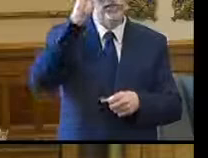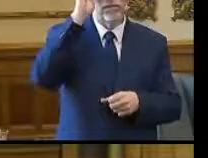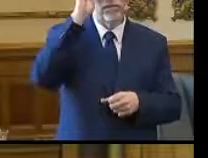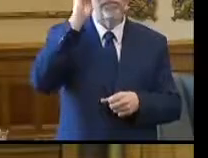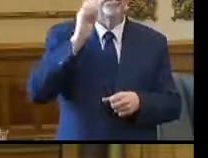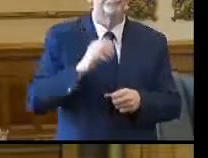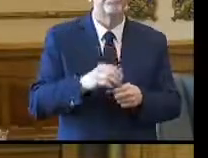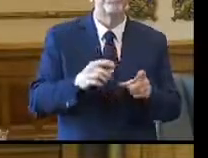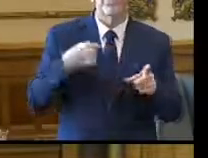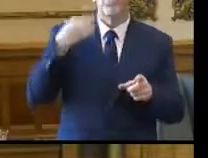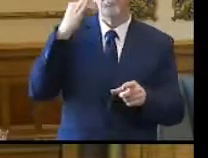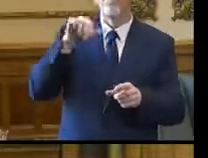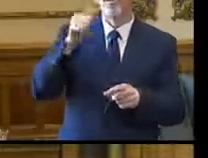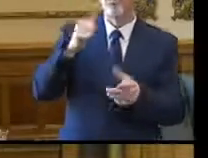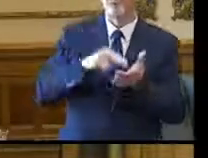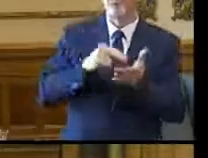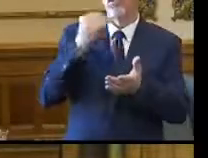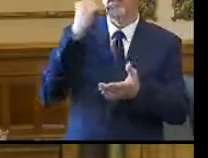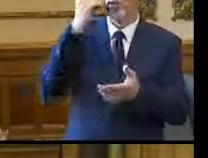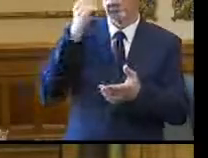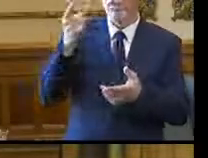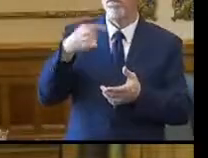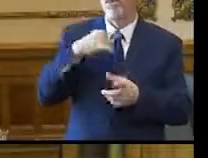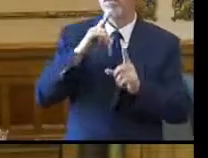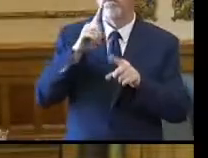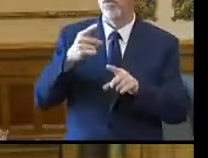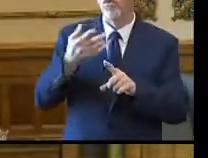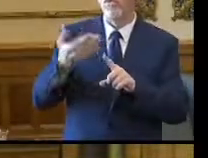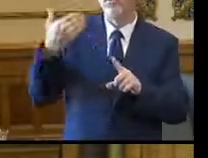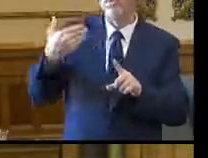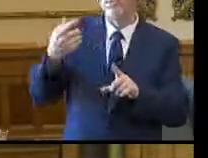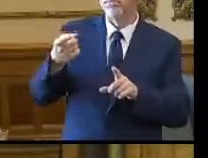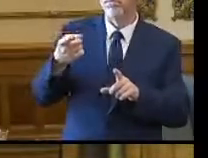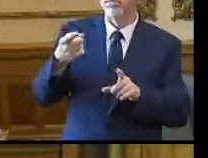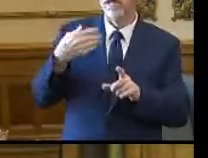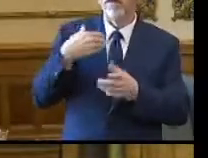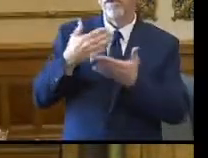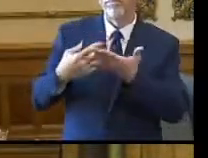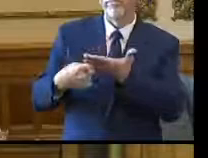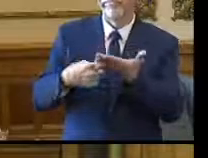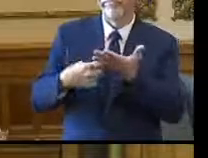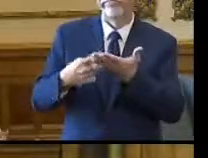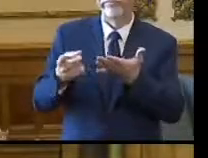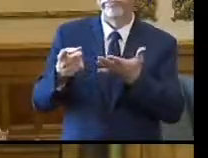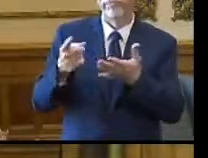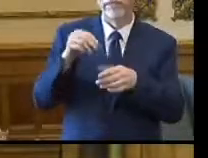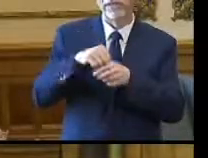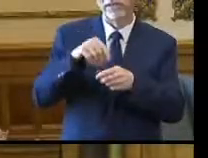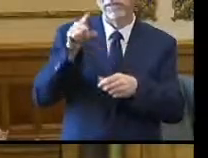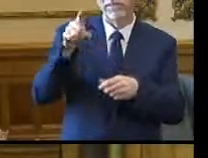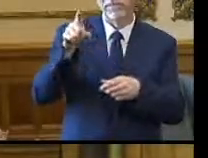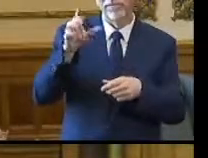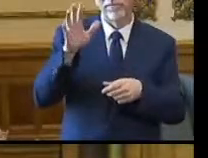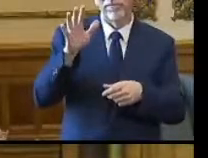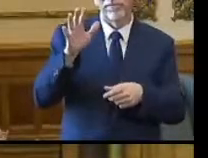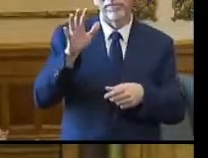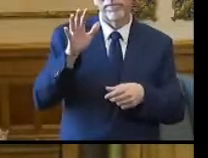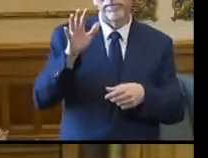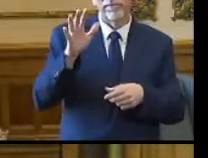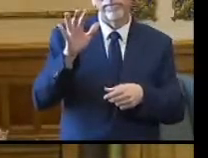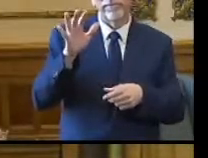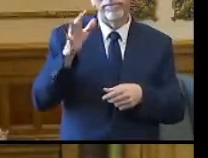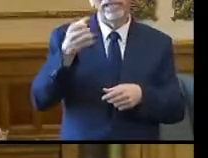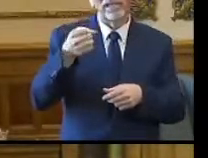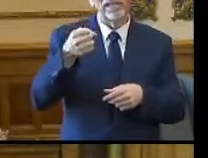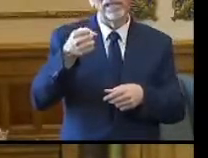am aware of another nursing home that we reported on earlier that there was some discussion about in just a little